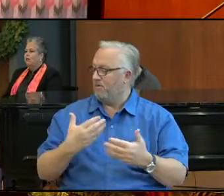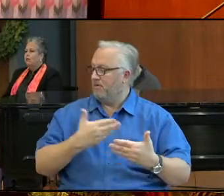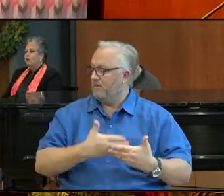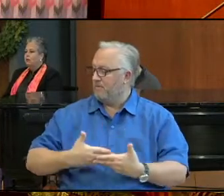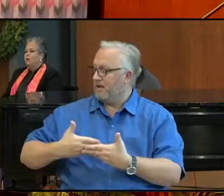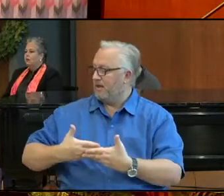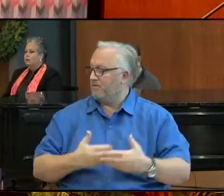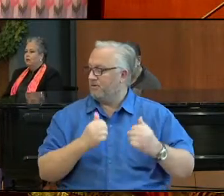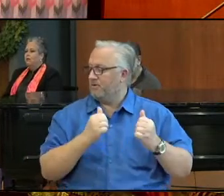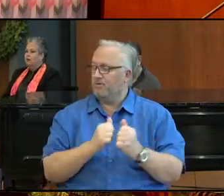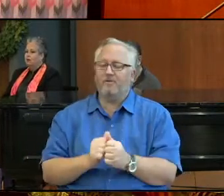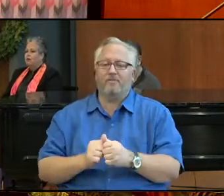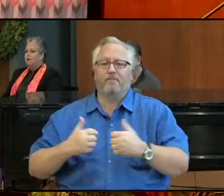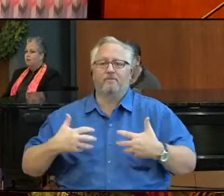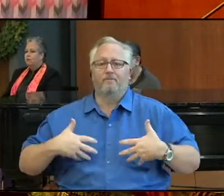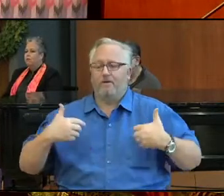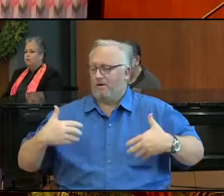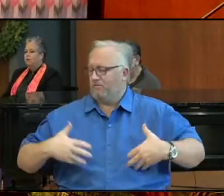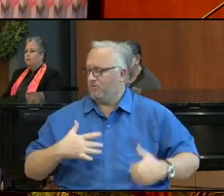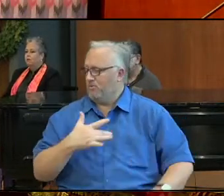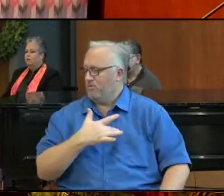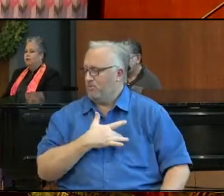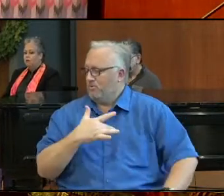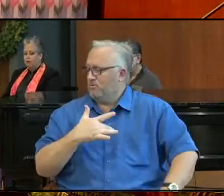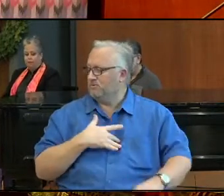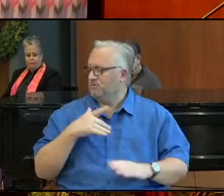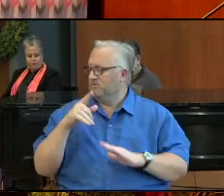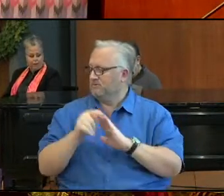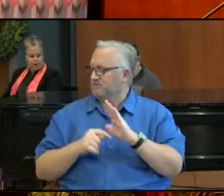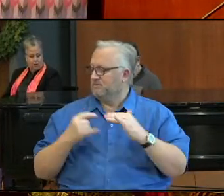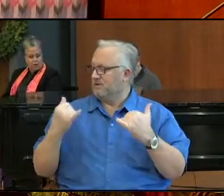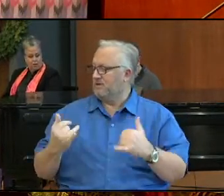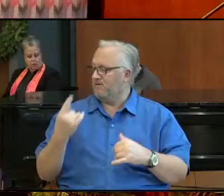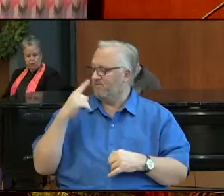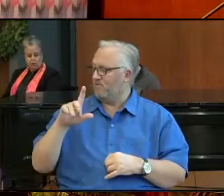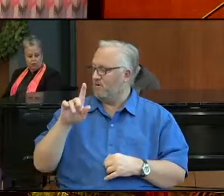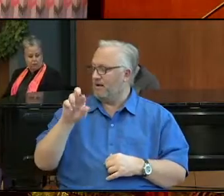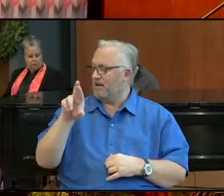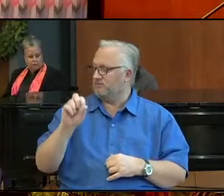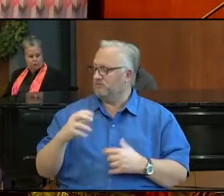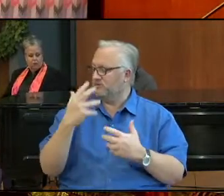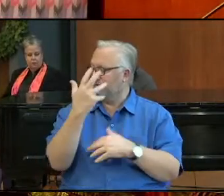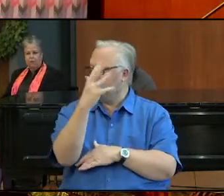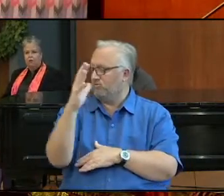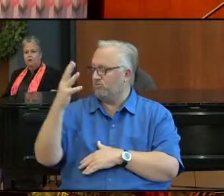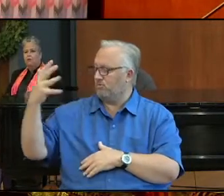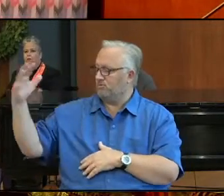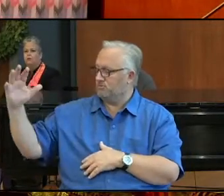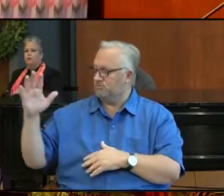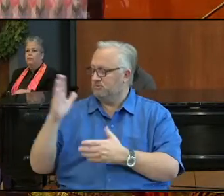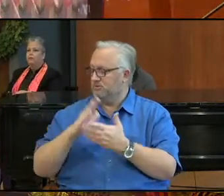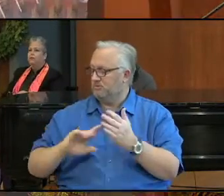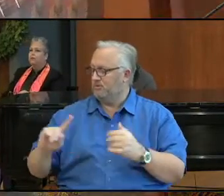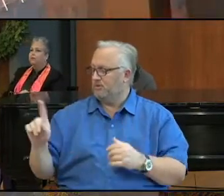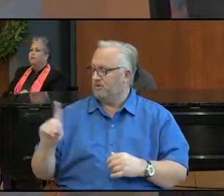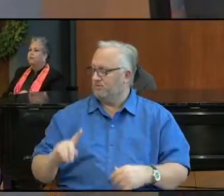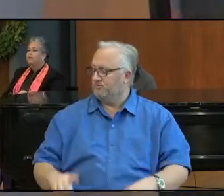heart. These are the days of lasers in the jungle. Lasers in the jungle somewhere.